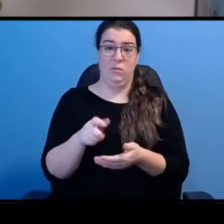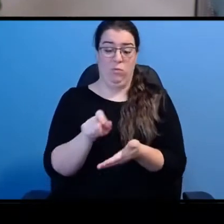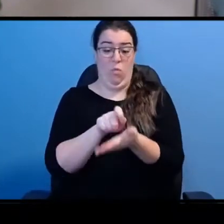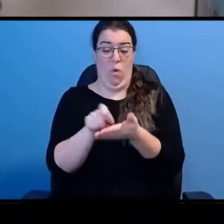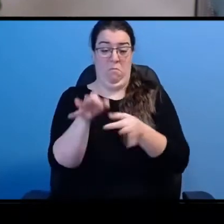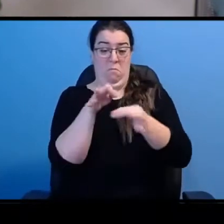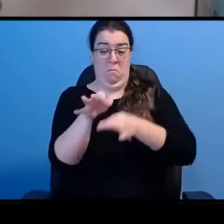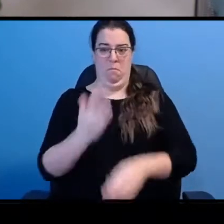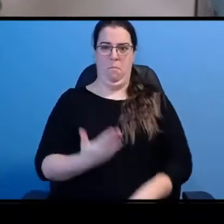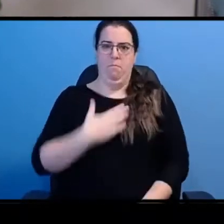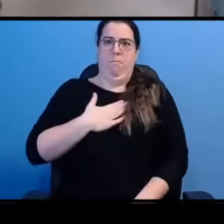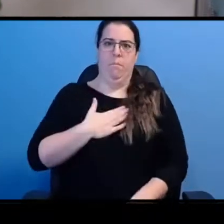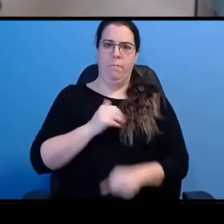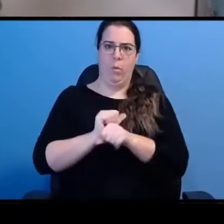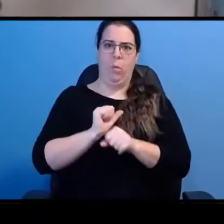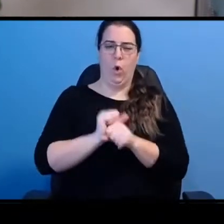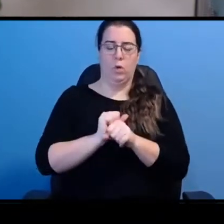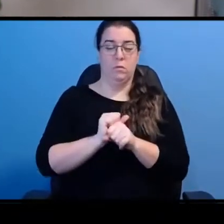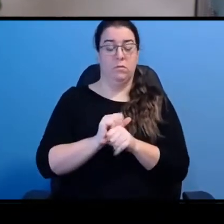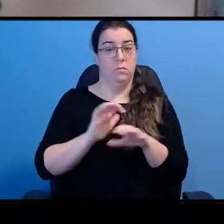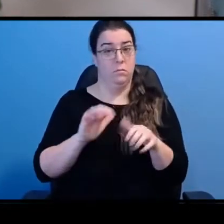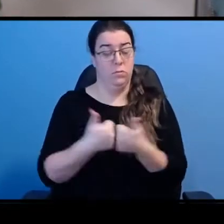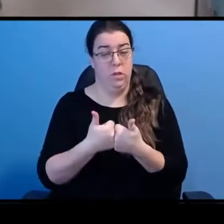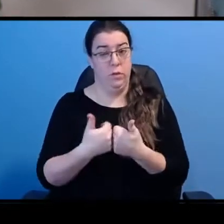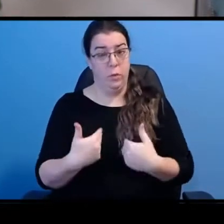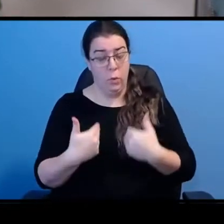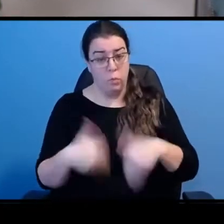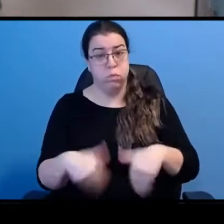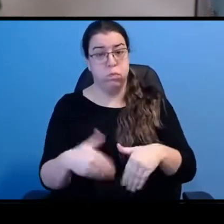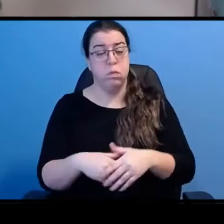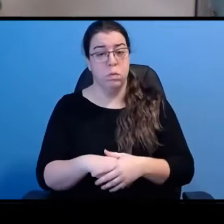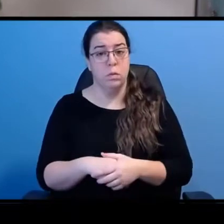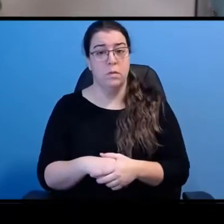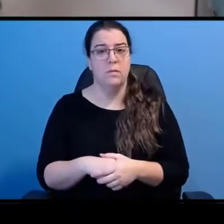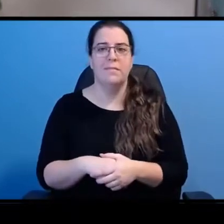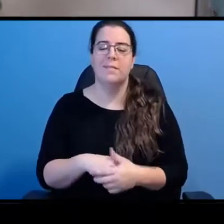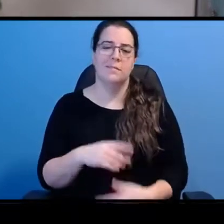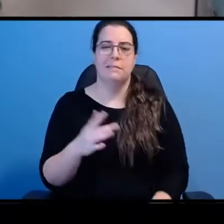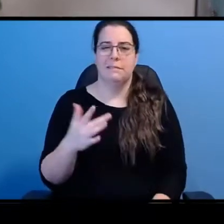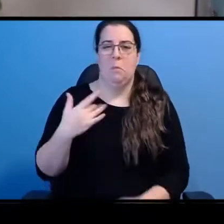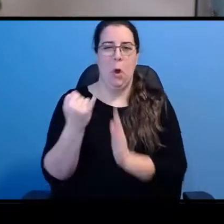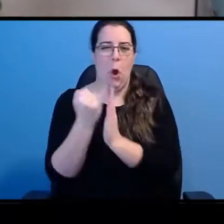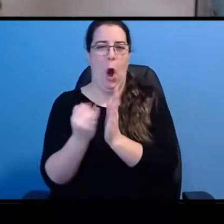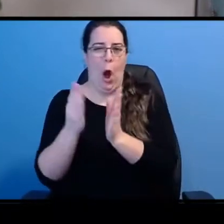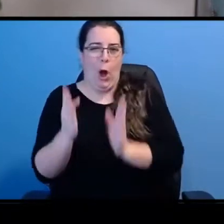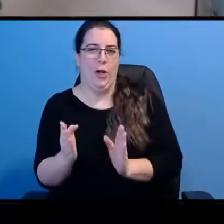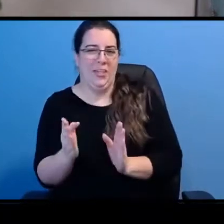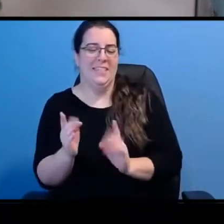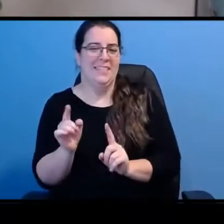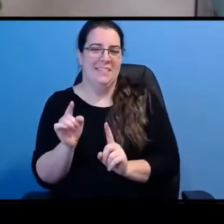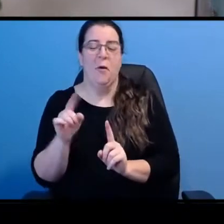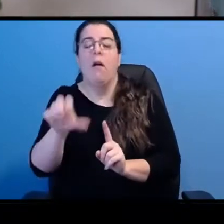challenging. The hardest question that anybody ever gets asked is, tell me about yourself.